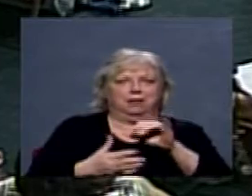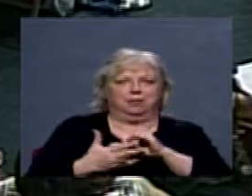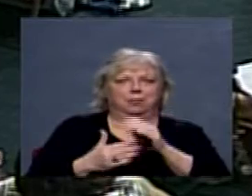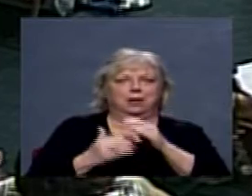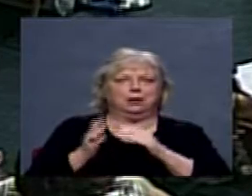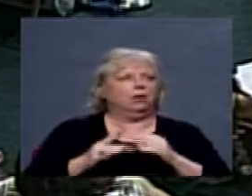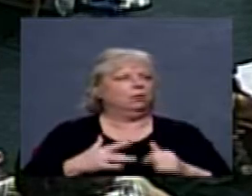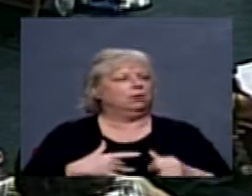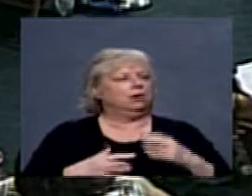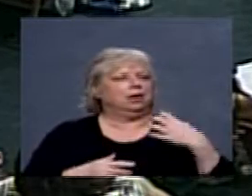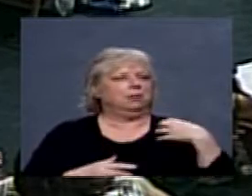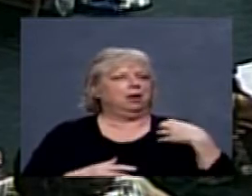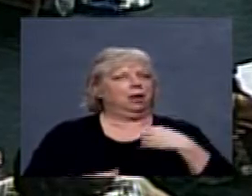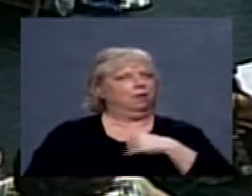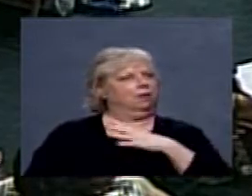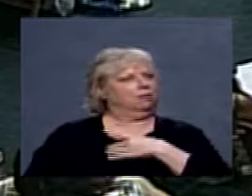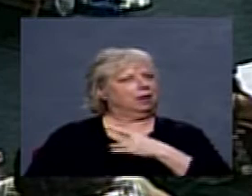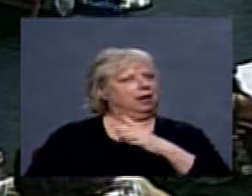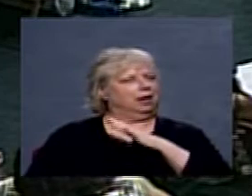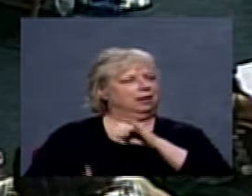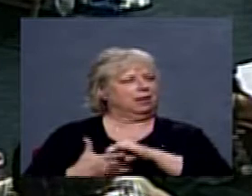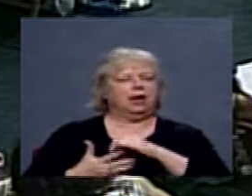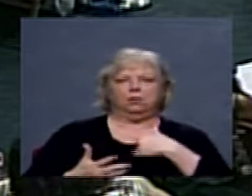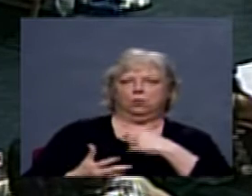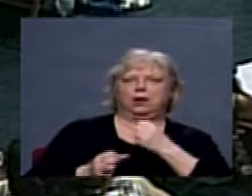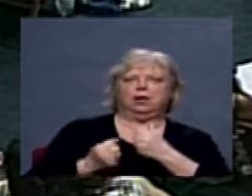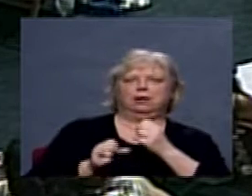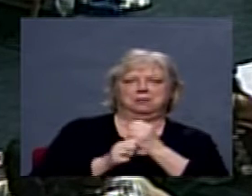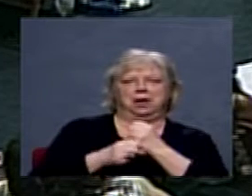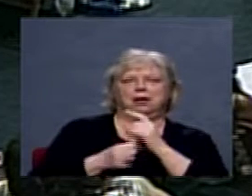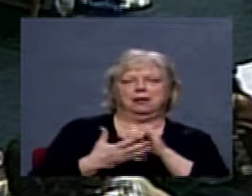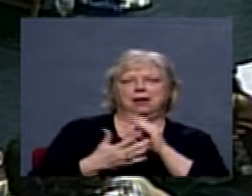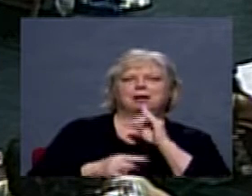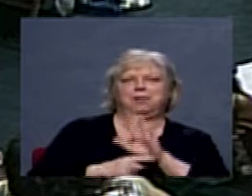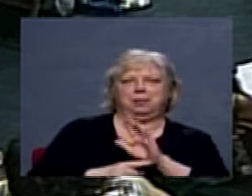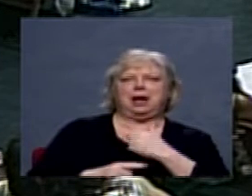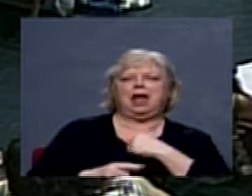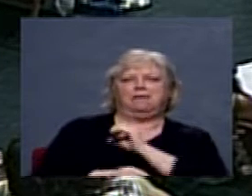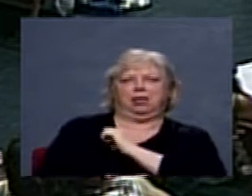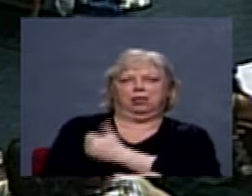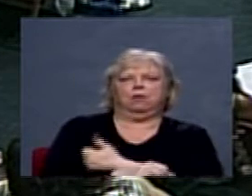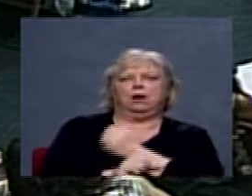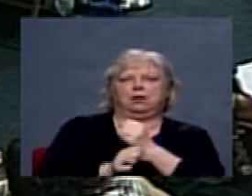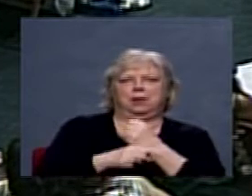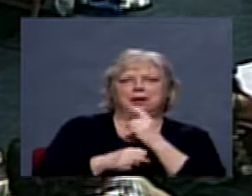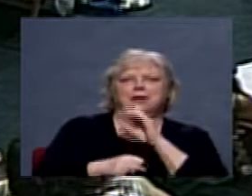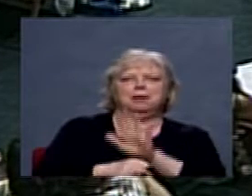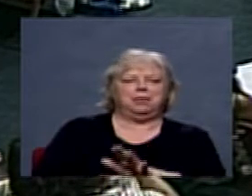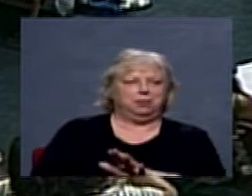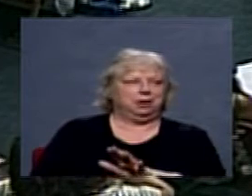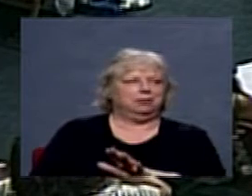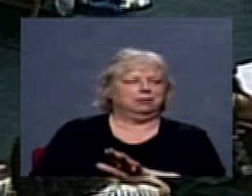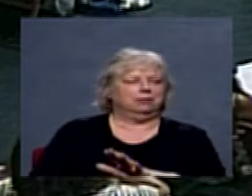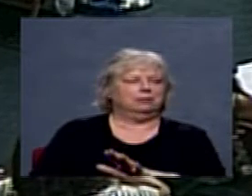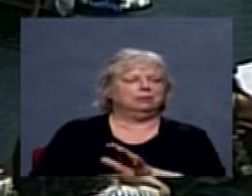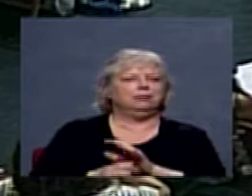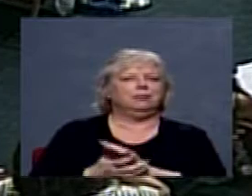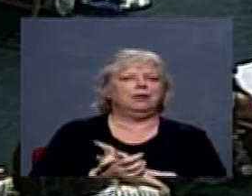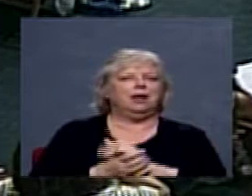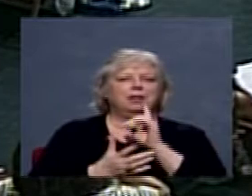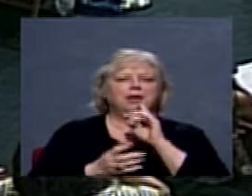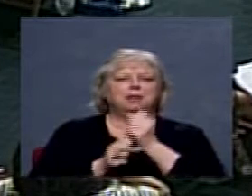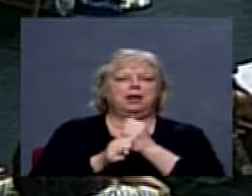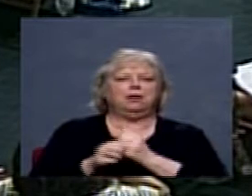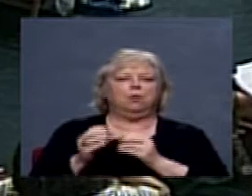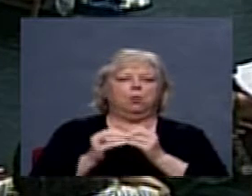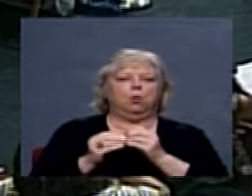that. And ultimately, we can make that commitment, and I have that authority to make that commitment on the record as we speak. I think that makes